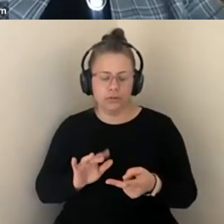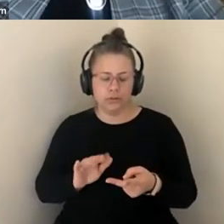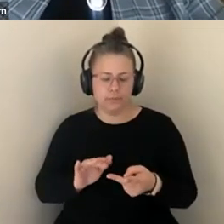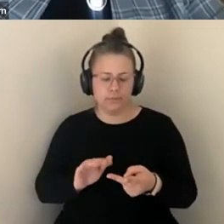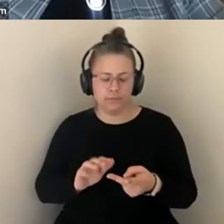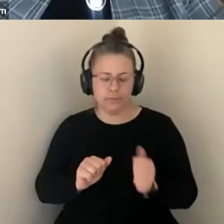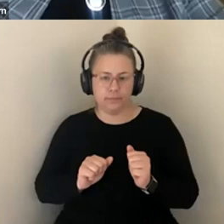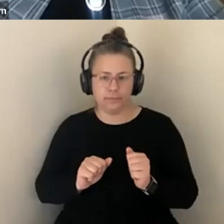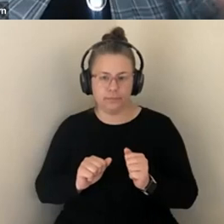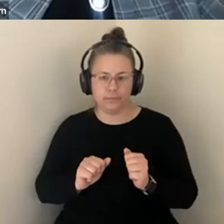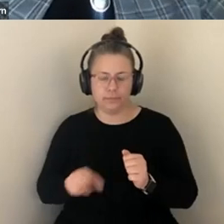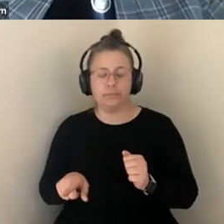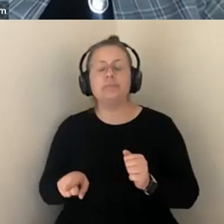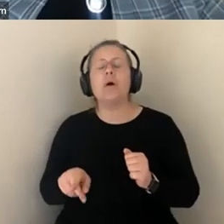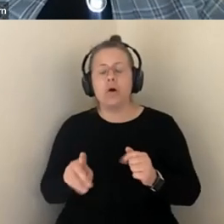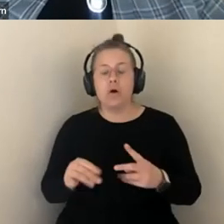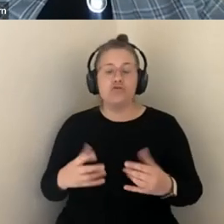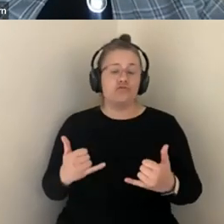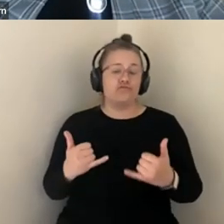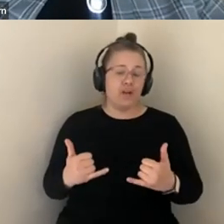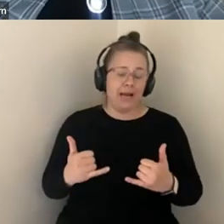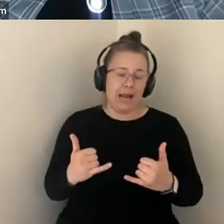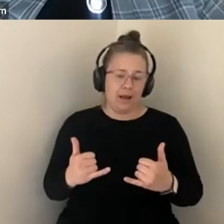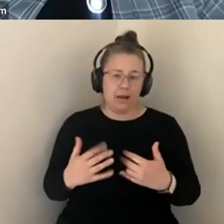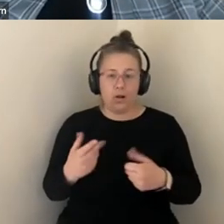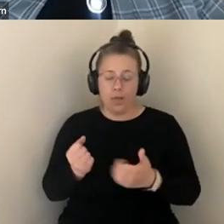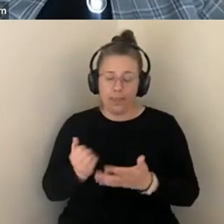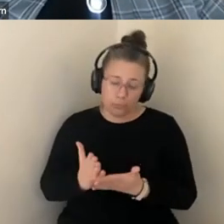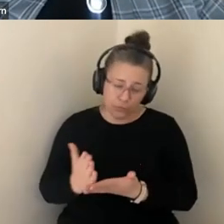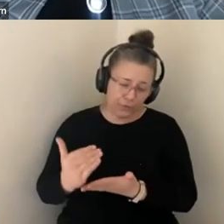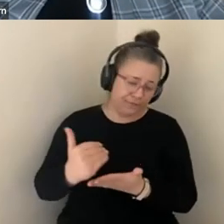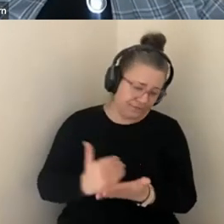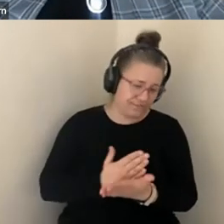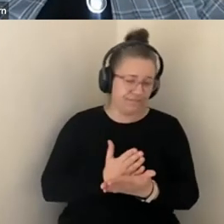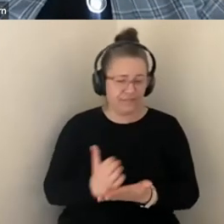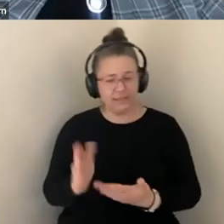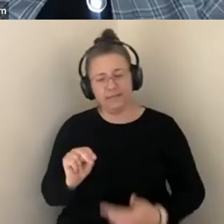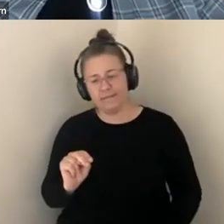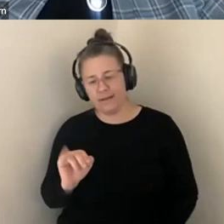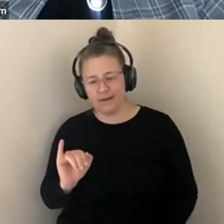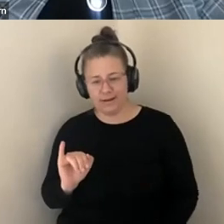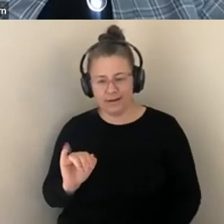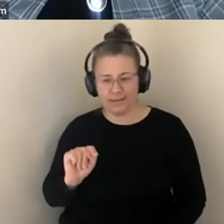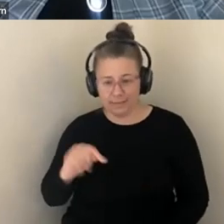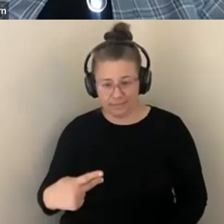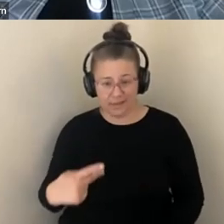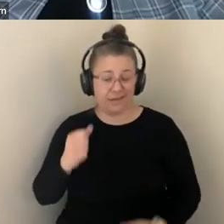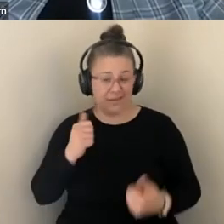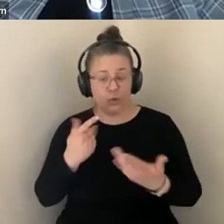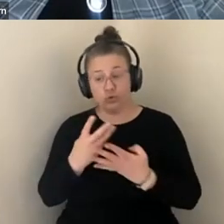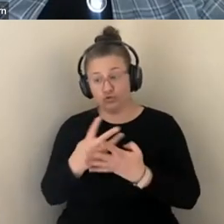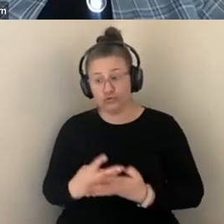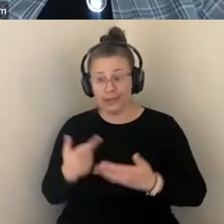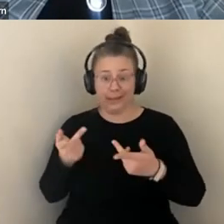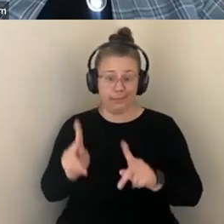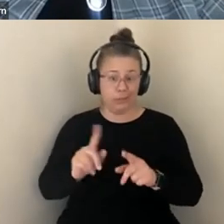as it stands, the pervasiveness of NIPT will slowly but surely lead to screening particular kinds of people out of existence.